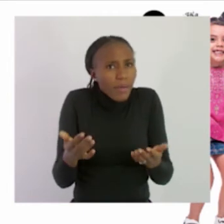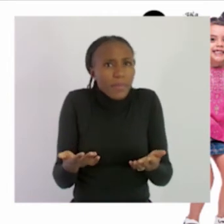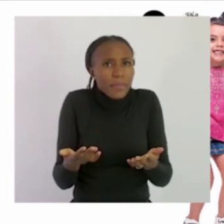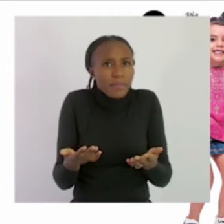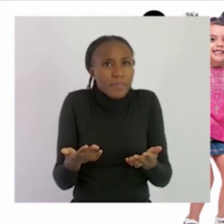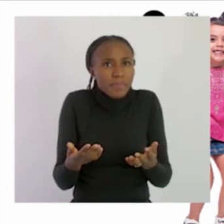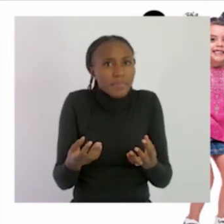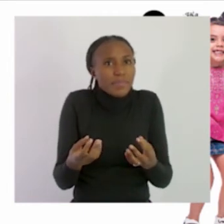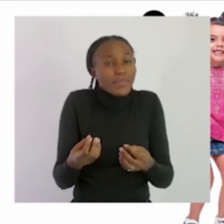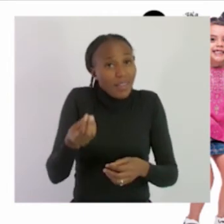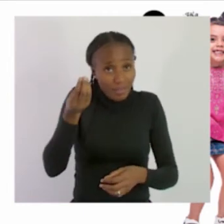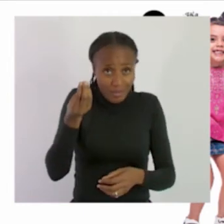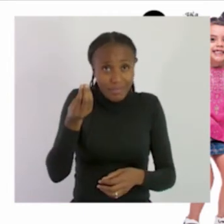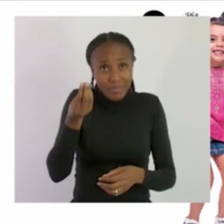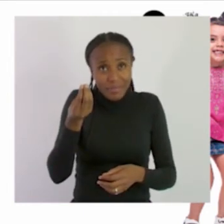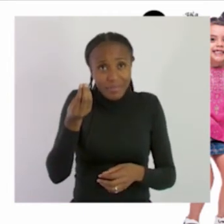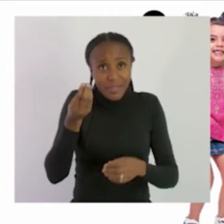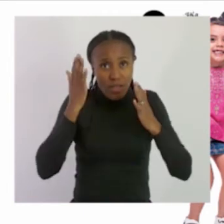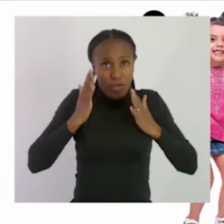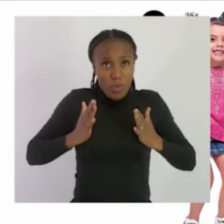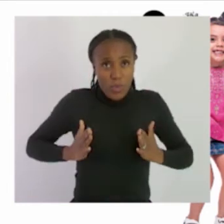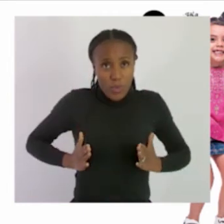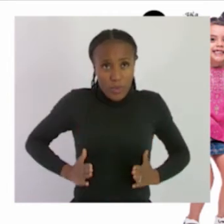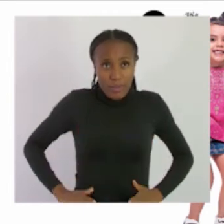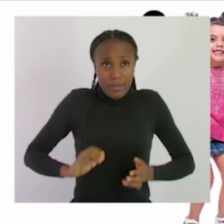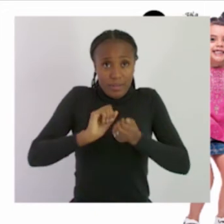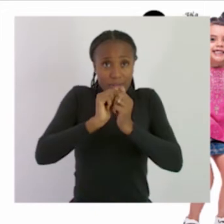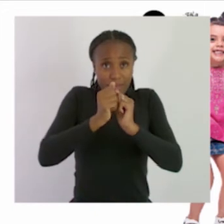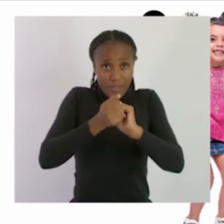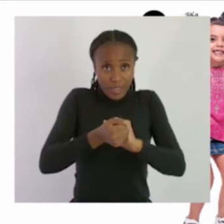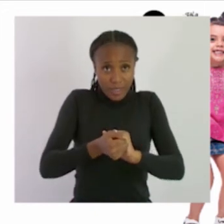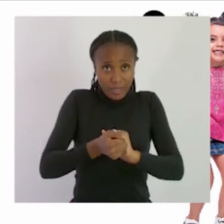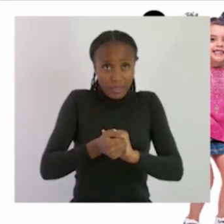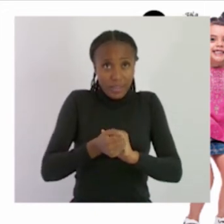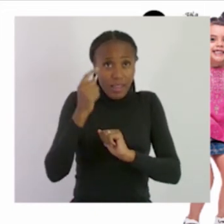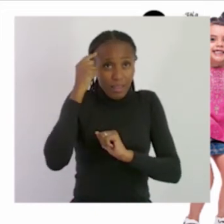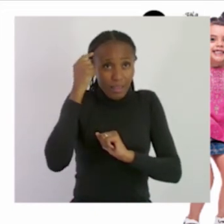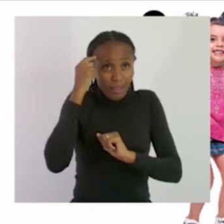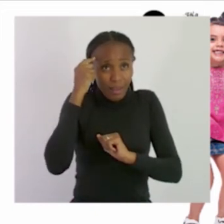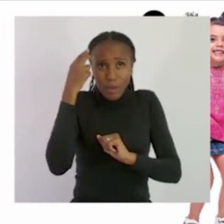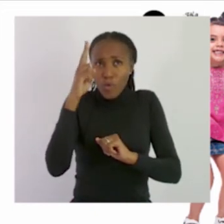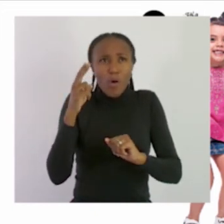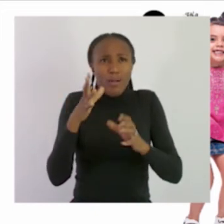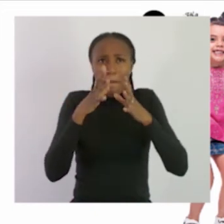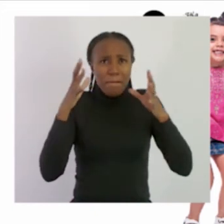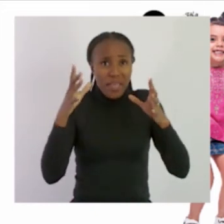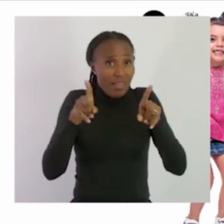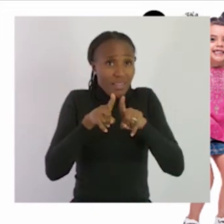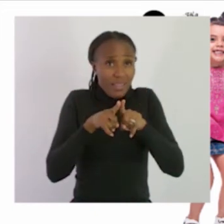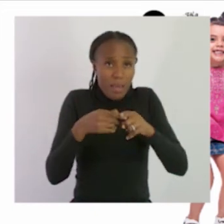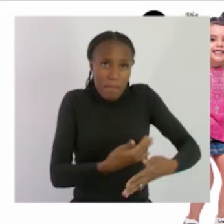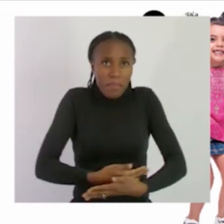A child, the body proportions change. The head is not as large in relation to the rest of the